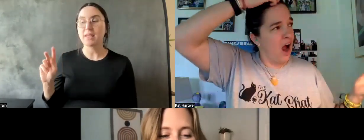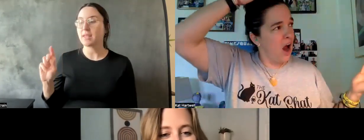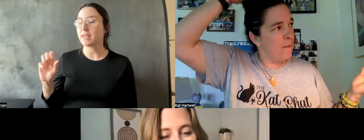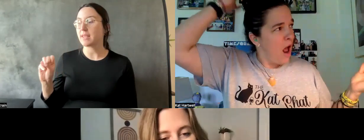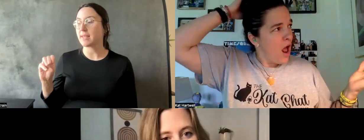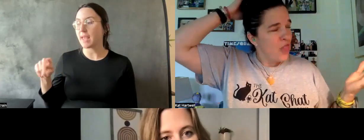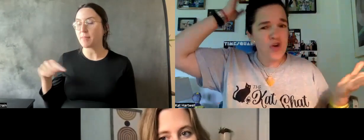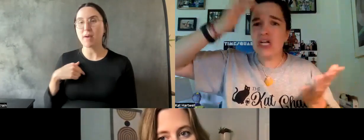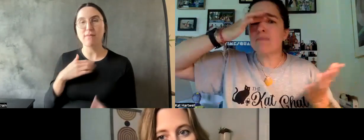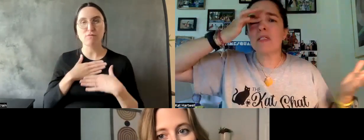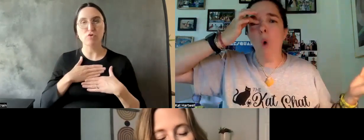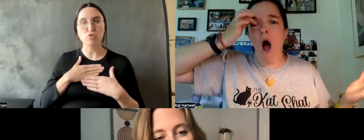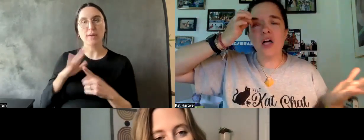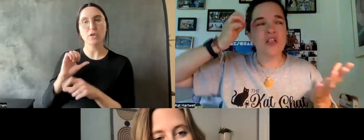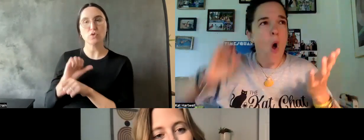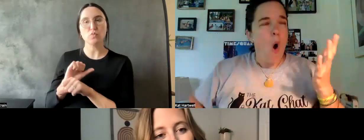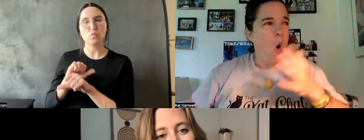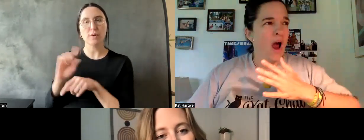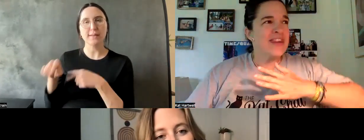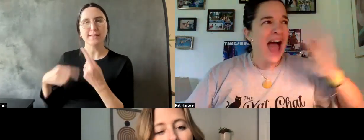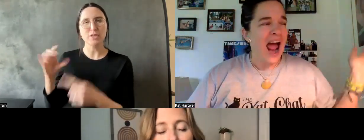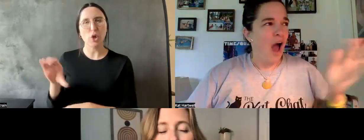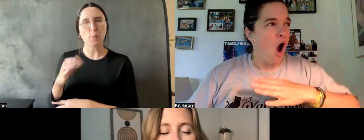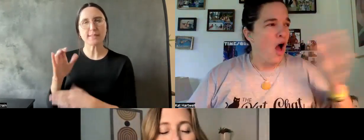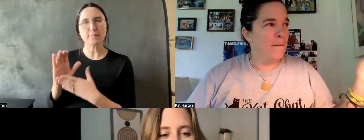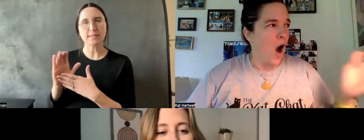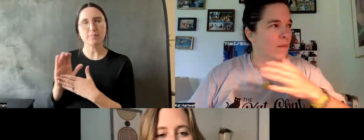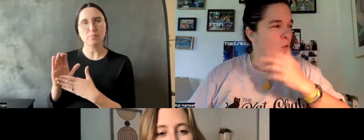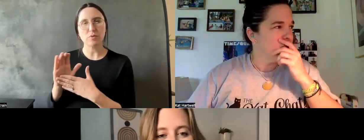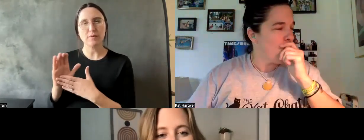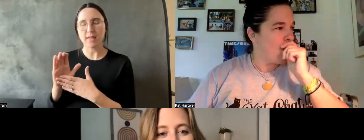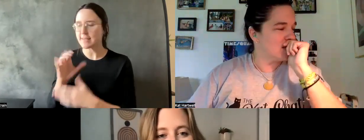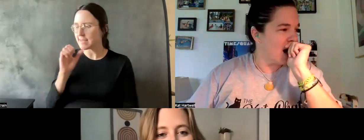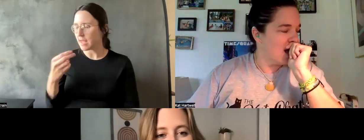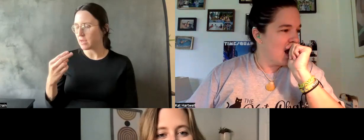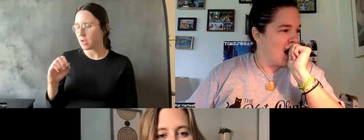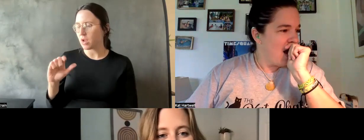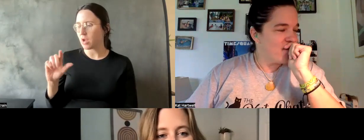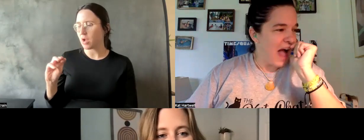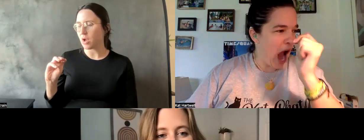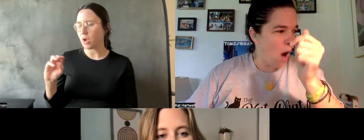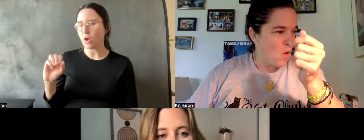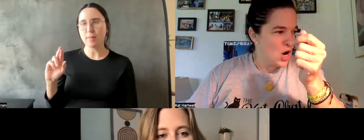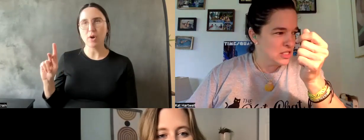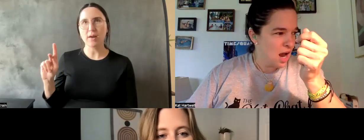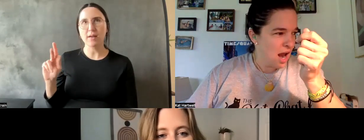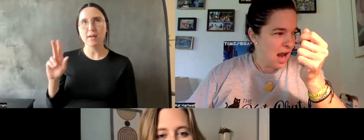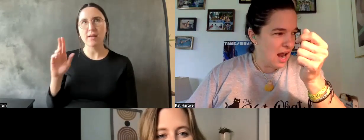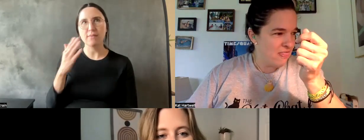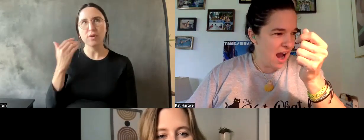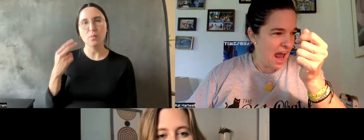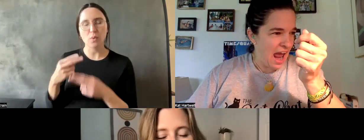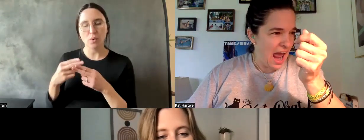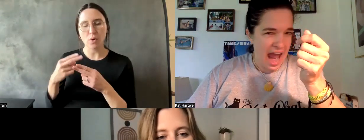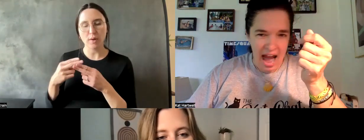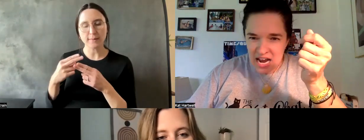since the Christmas was or not a Hallmark movie. What was that? Flowers